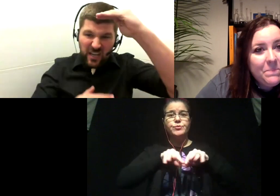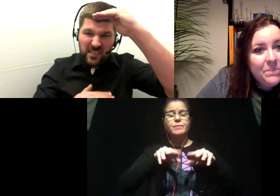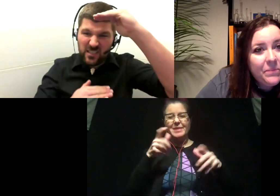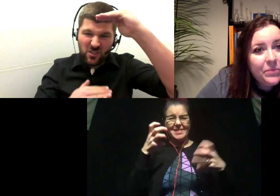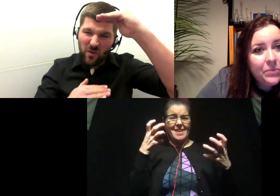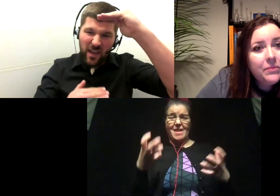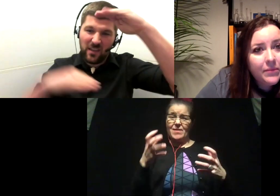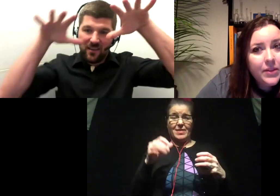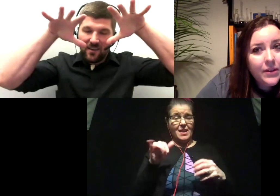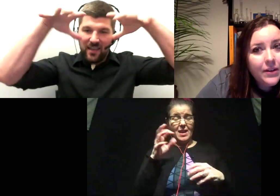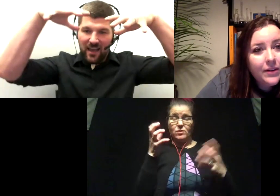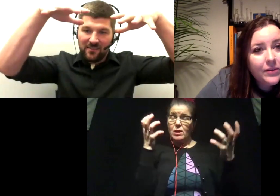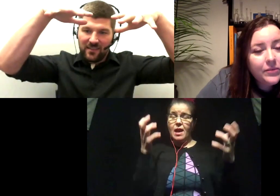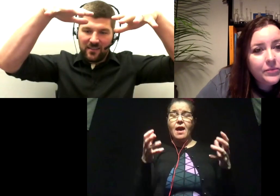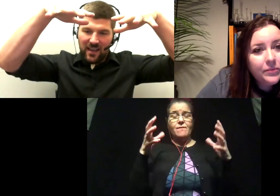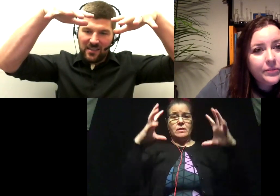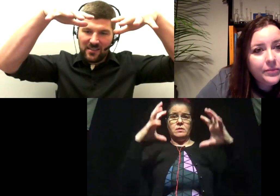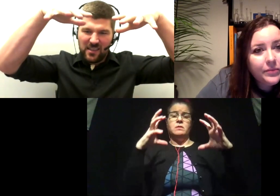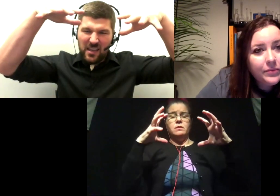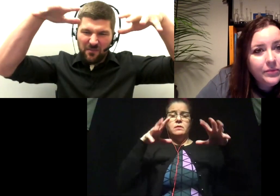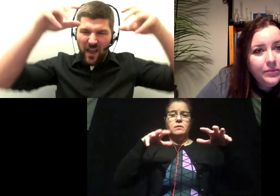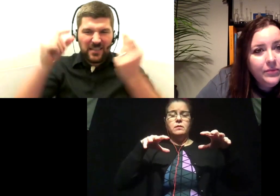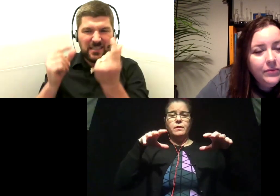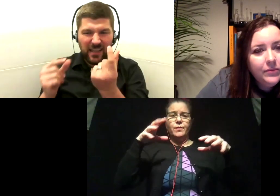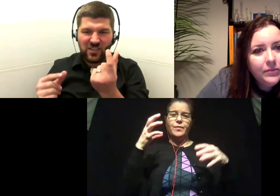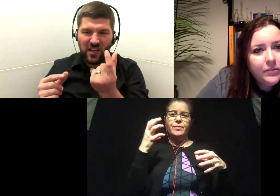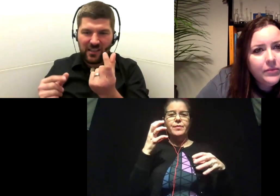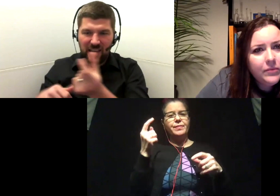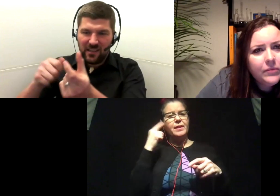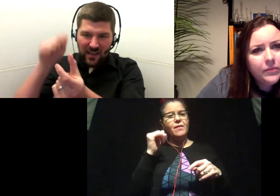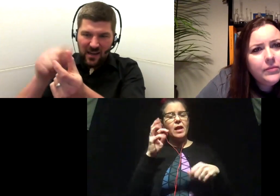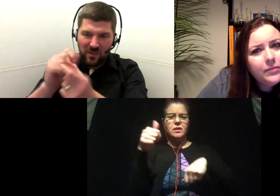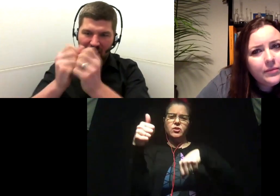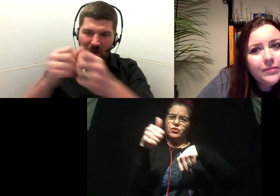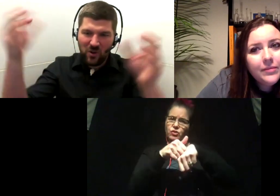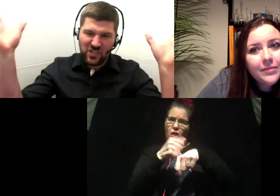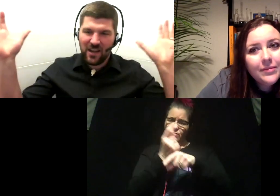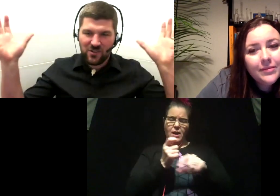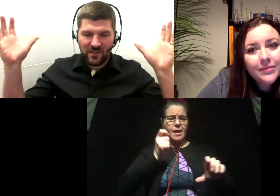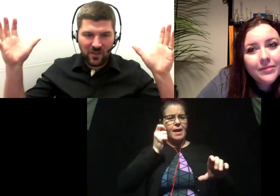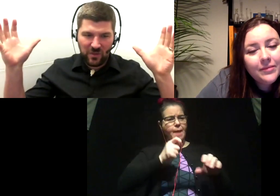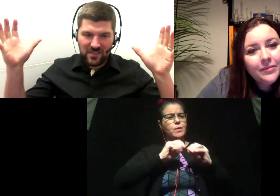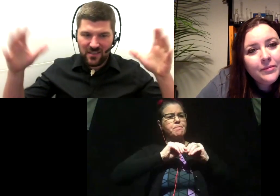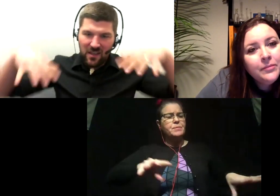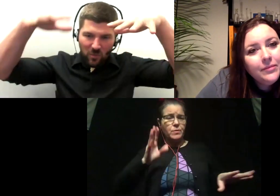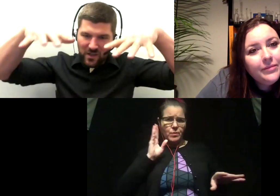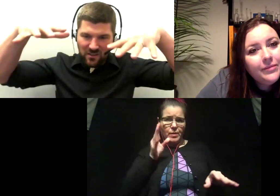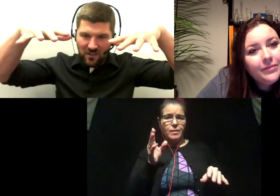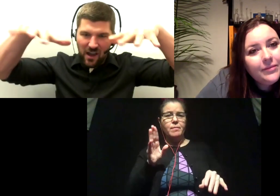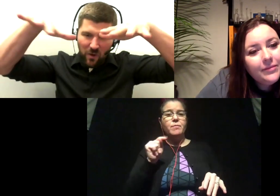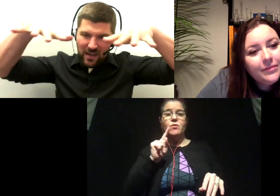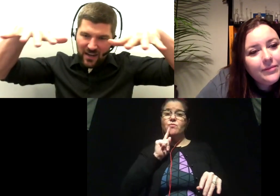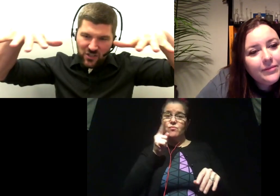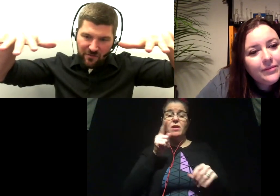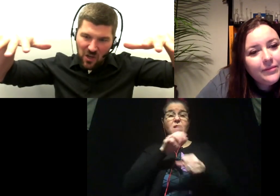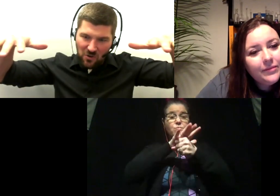that much ice is so heavy that the ice, you think of ice as like a solid, like you could hit it with a hammer and it shatters into little pieces. But when it's under a lot